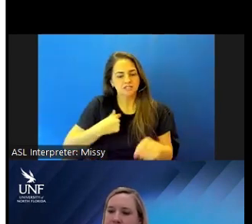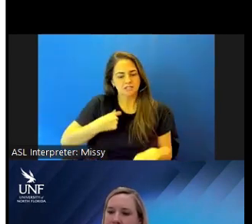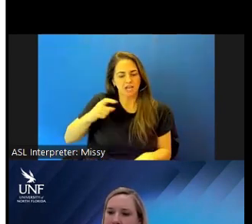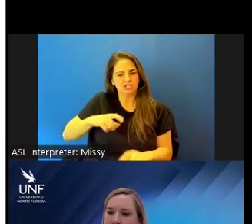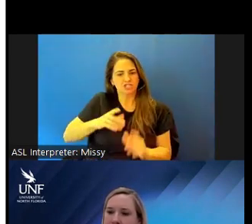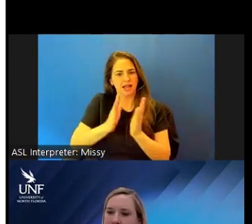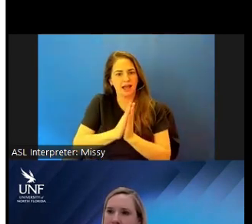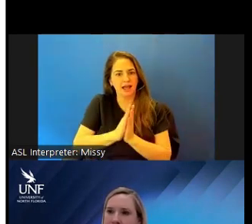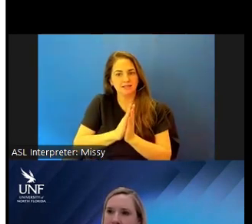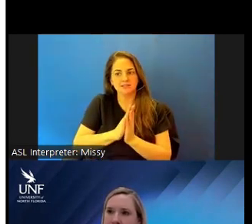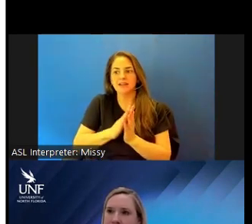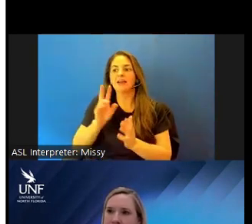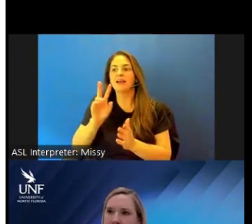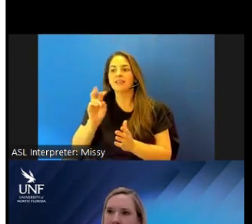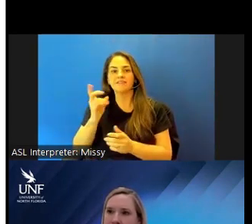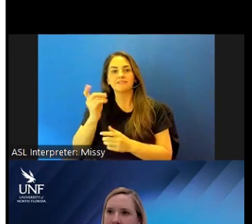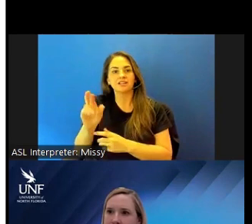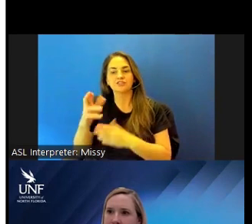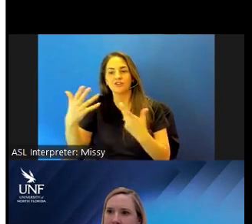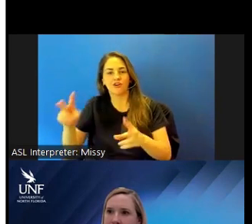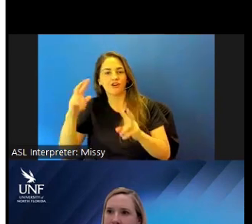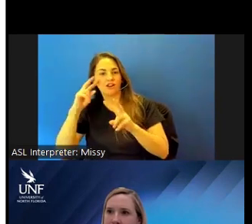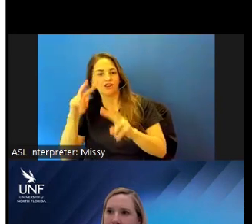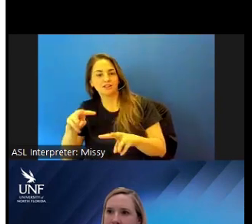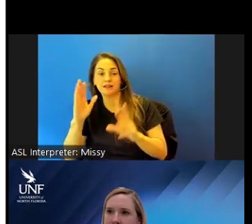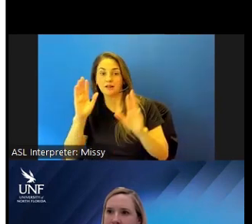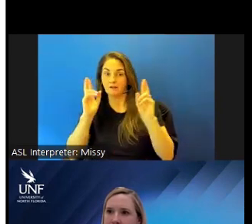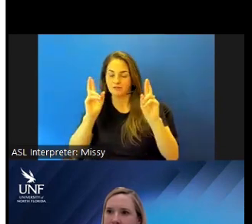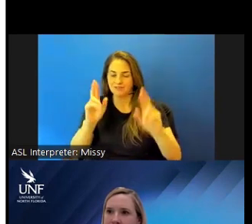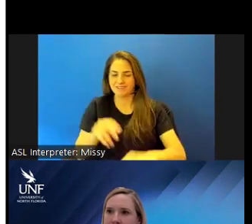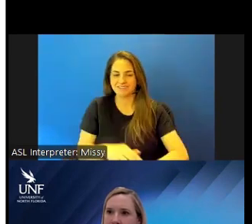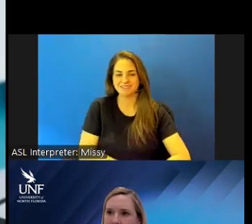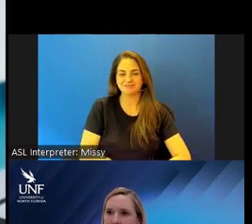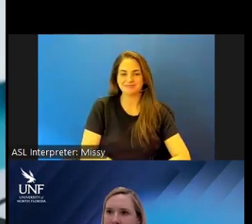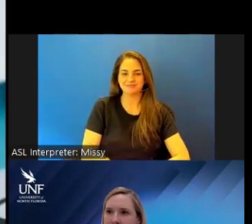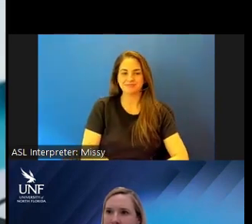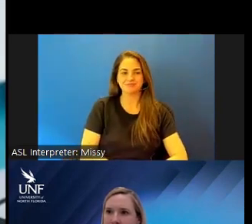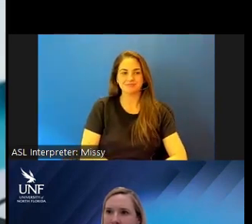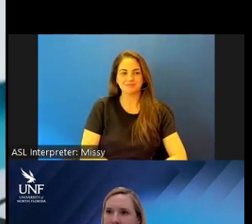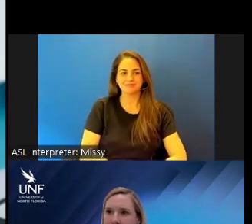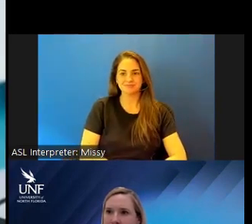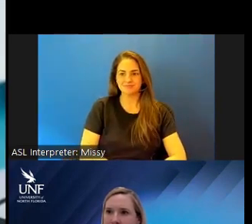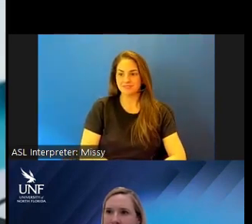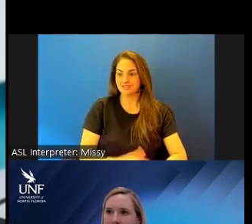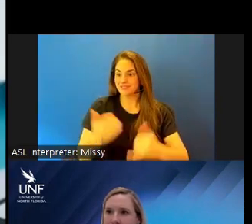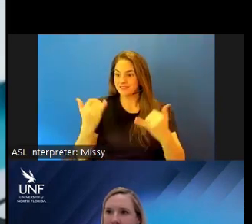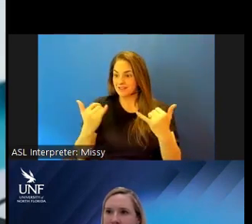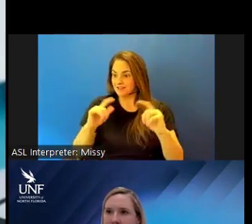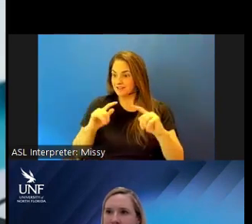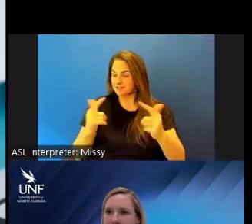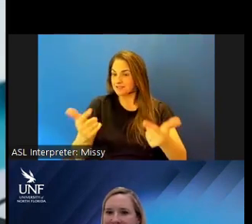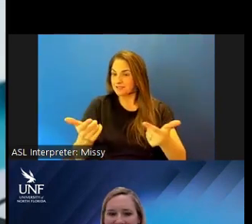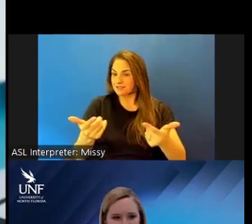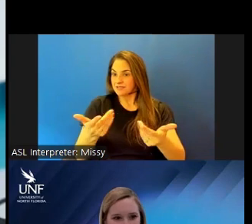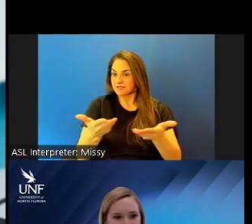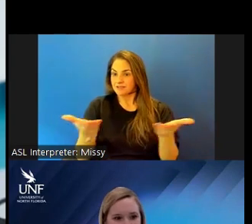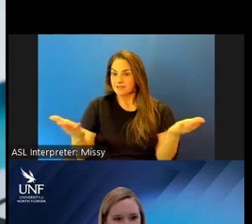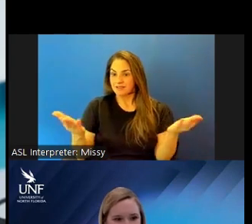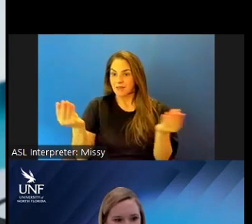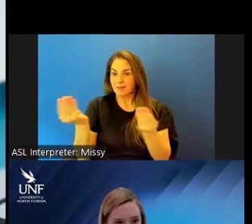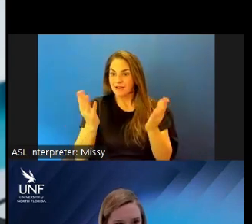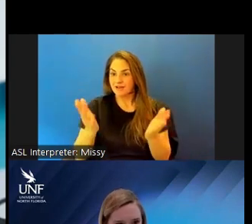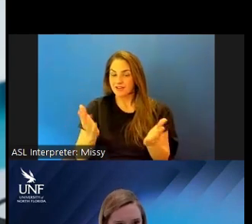then hopefully that vendor has already kind of looked at it and things like that. So questions. I think at this point I can turn it back to our